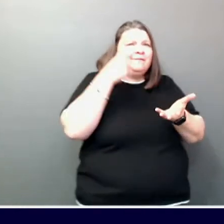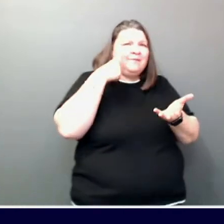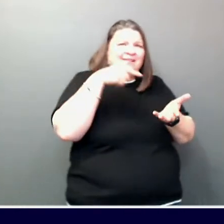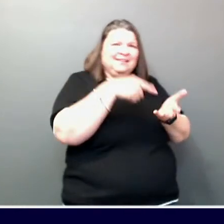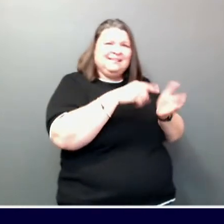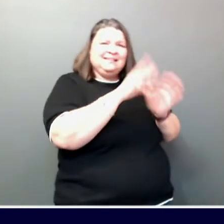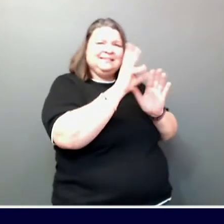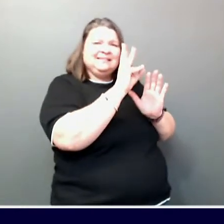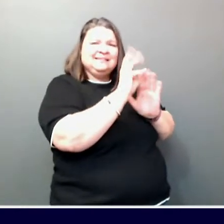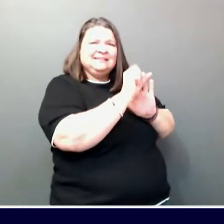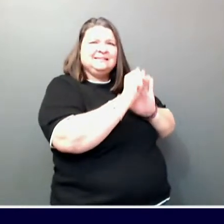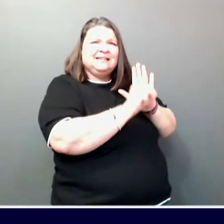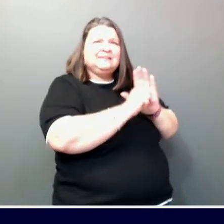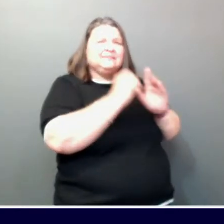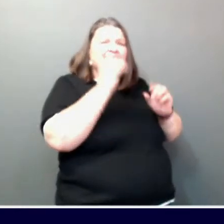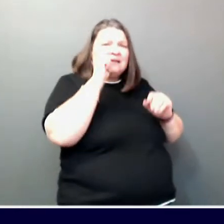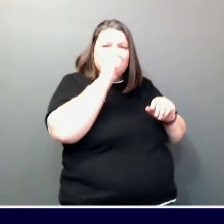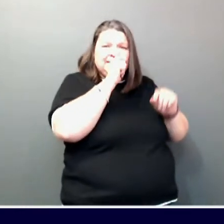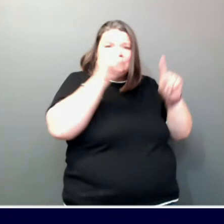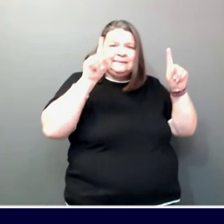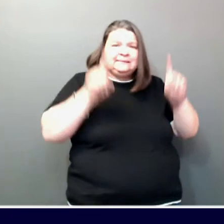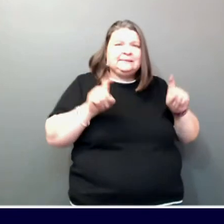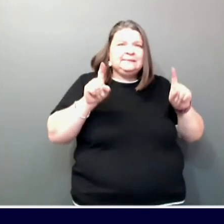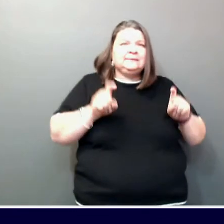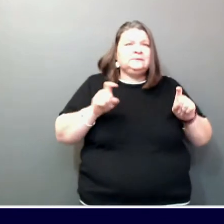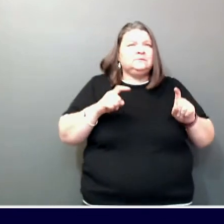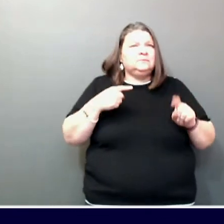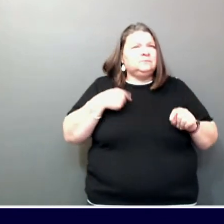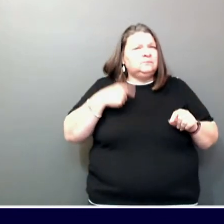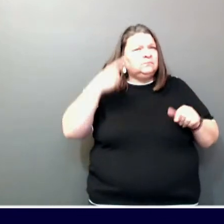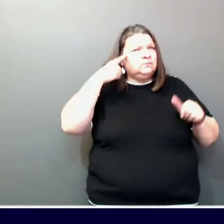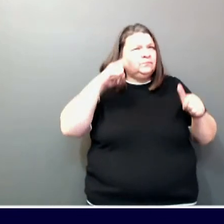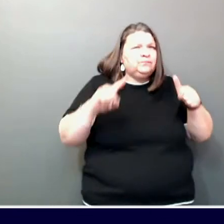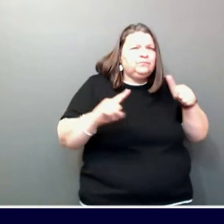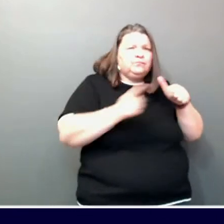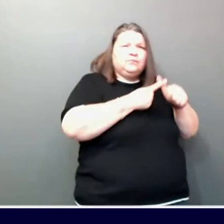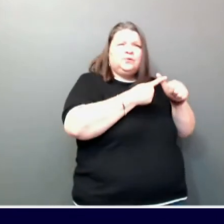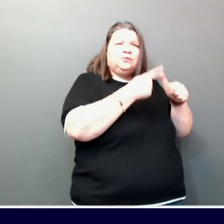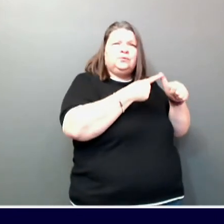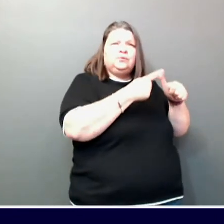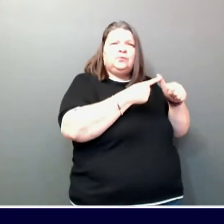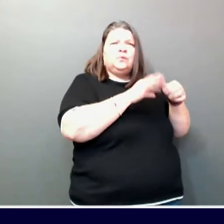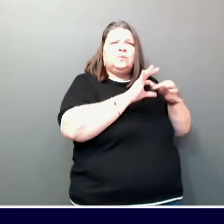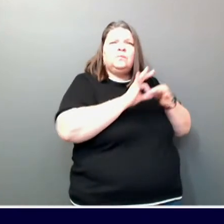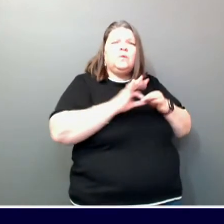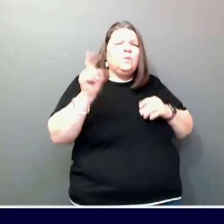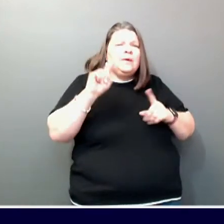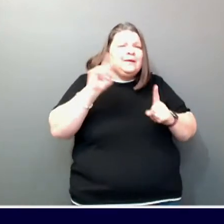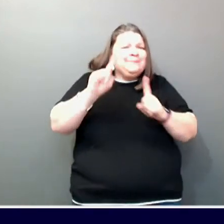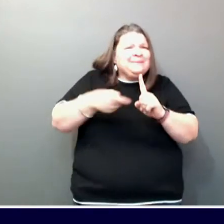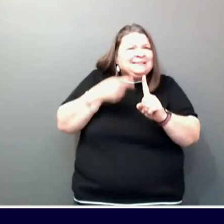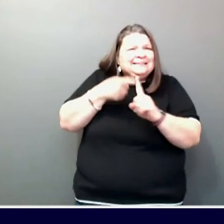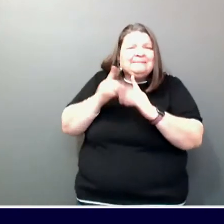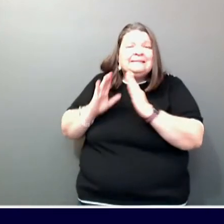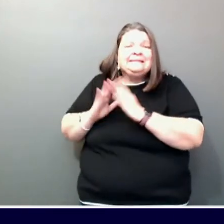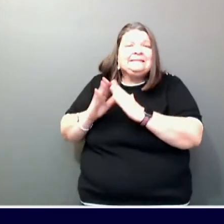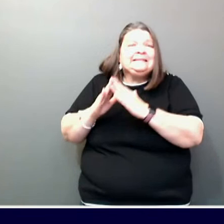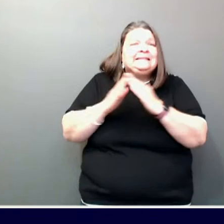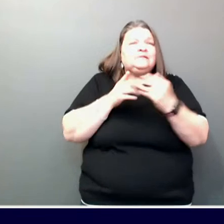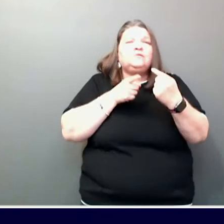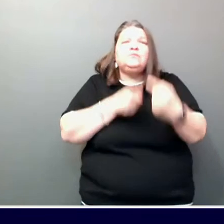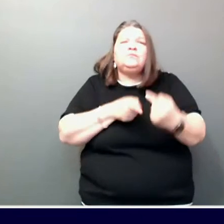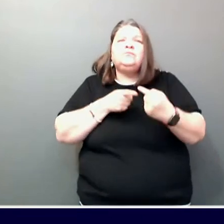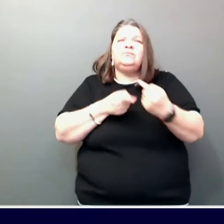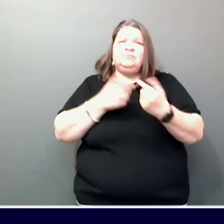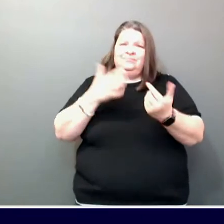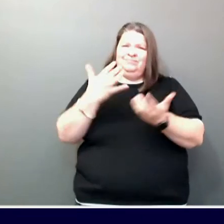dedicated towards socially vulnerable zip codes, areas where people might have a struggle accessing some testing. Can you help us understand